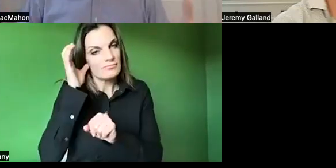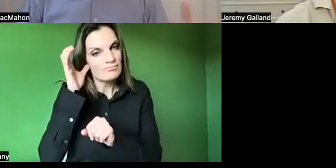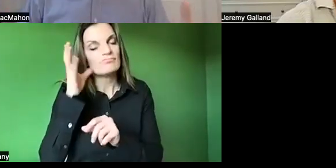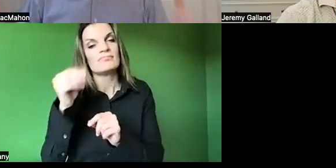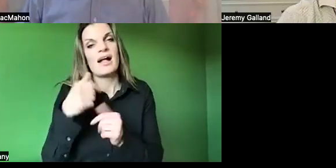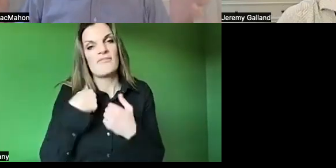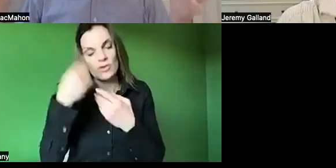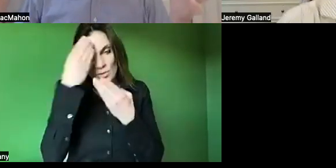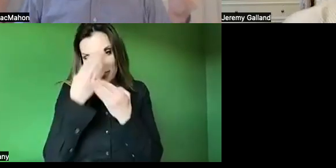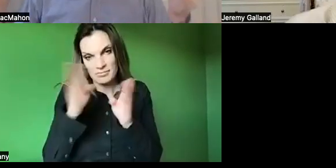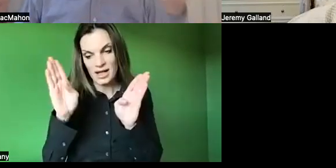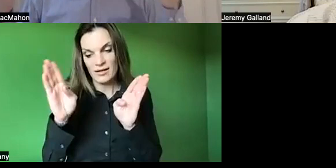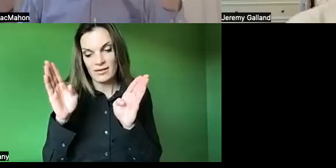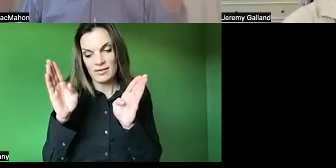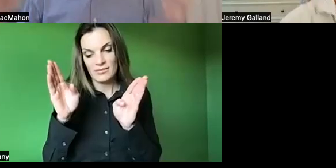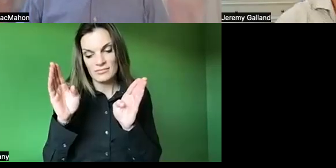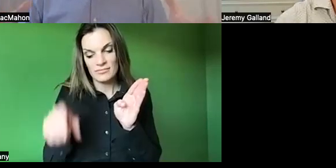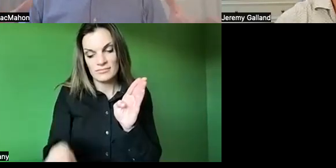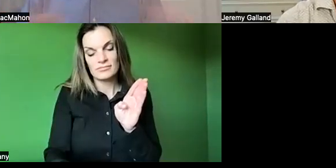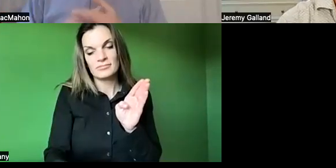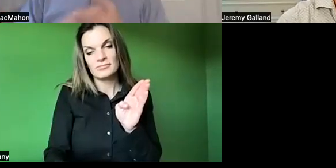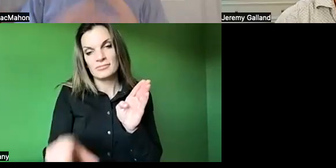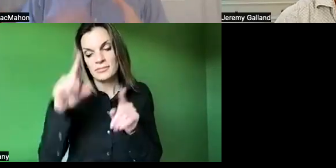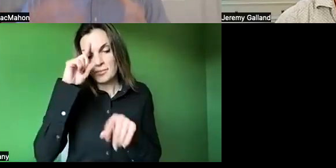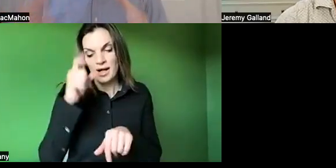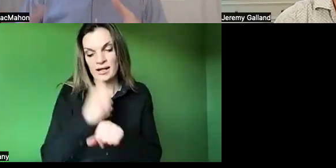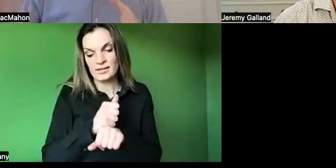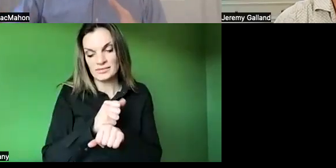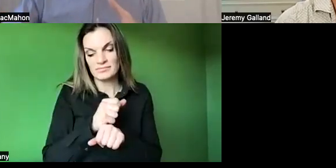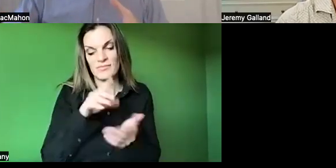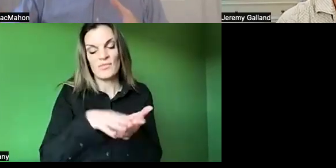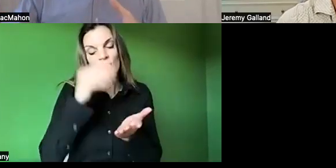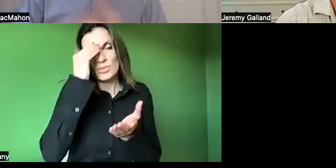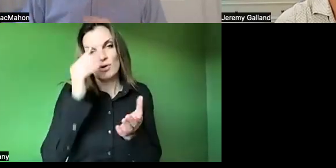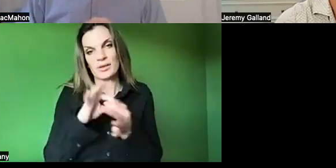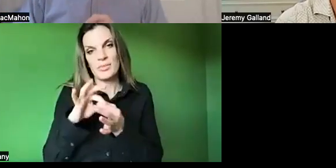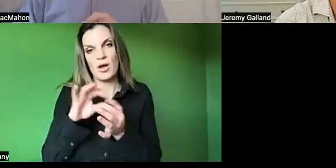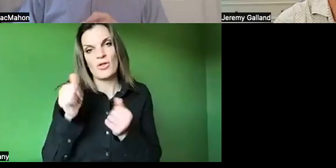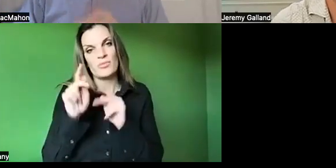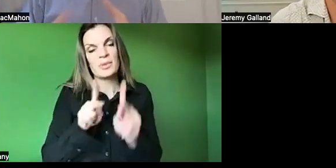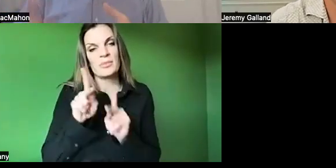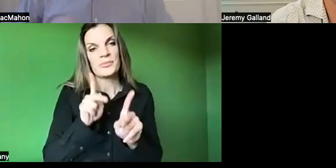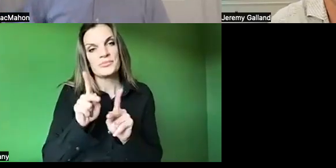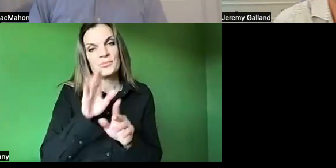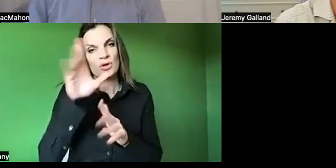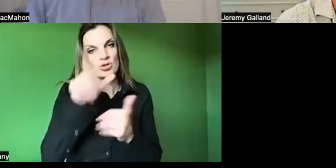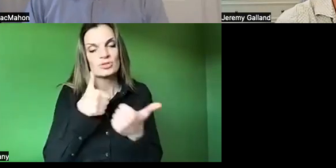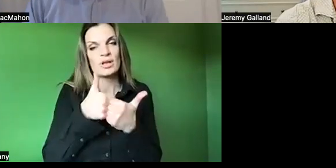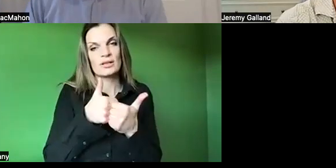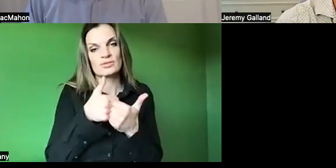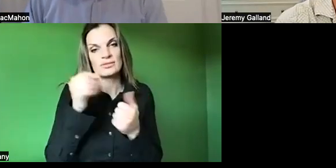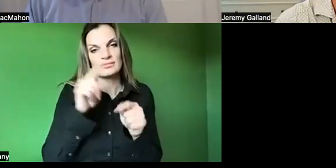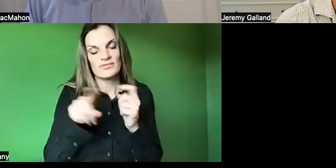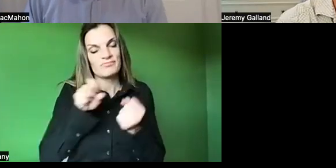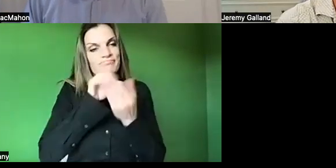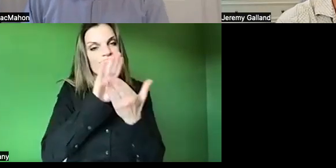open mind and with the mindset of learning about other folks' challenges and the obstacles in